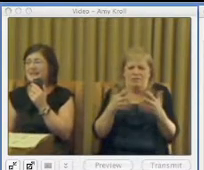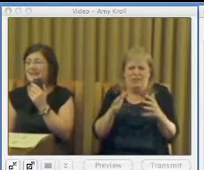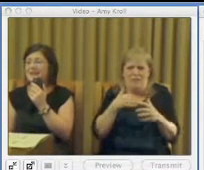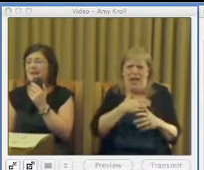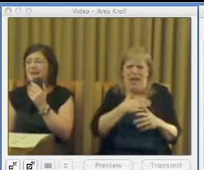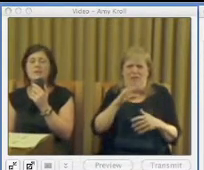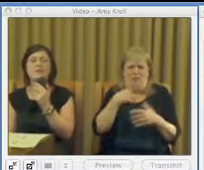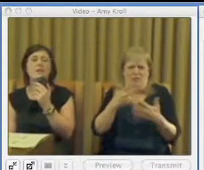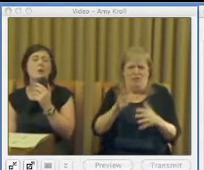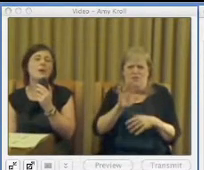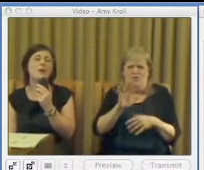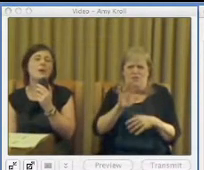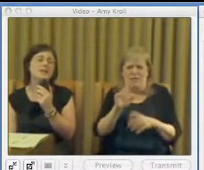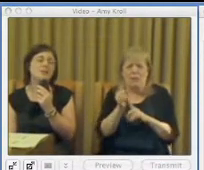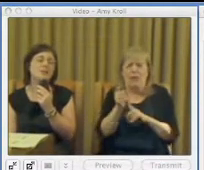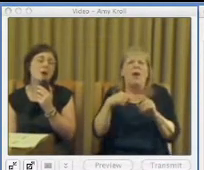time.